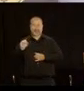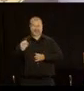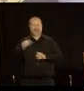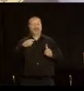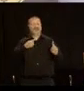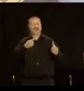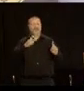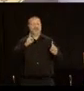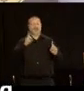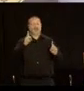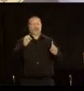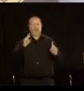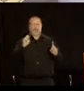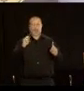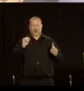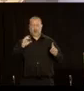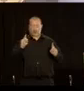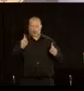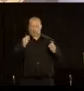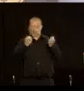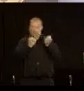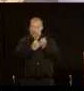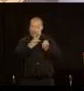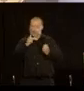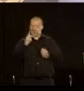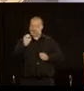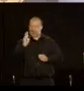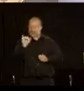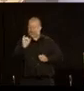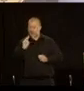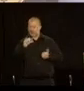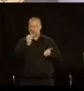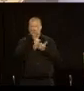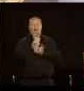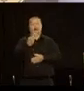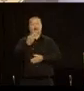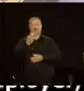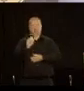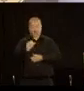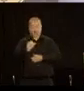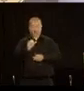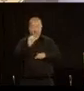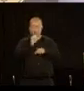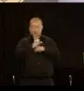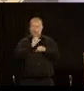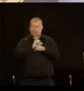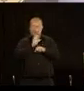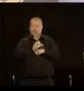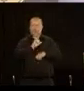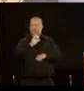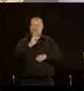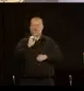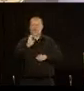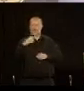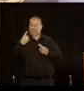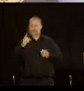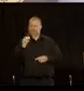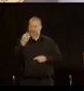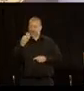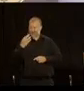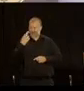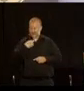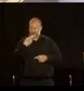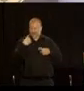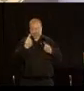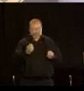Payne and Dana Stewart have been supportive of Kevin, who graduated from high school, has been working at Beef O'Brady's since